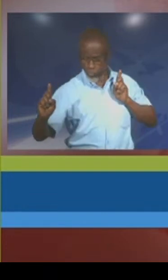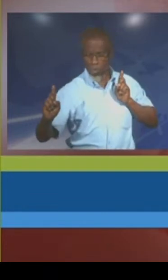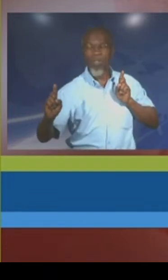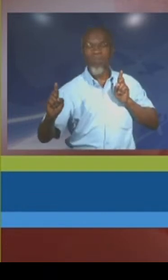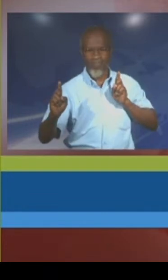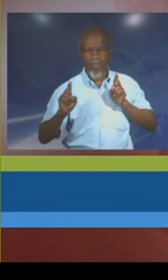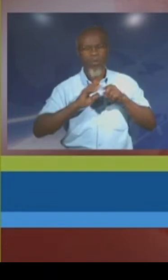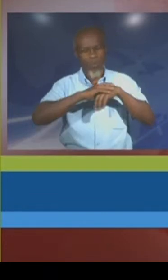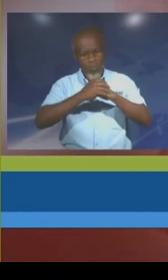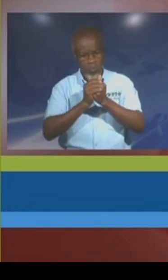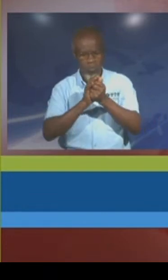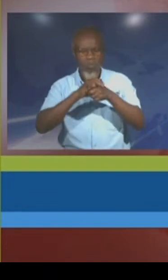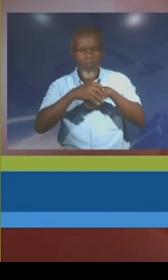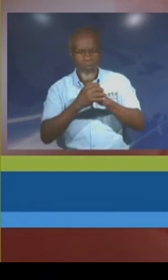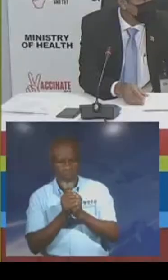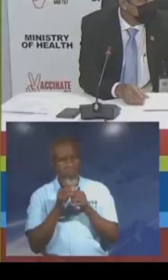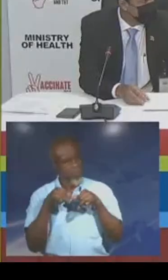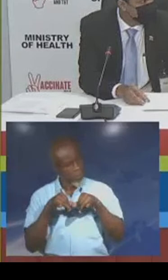time this morning.